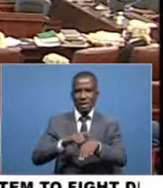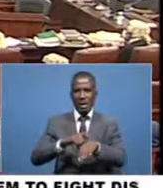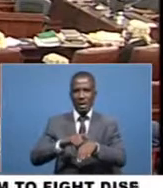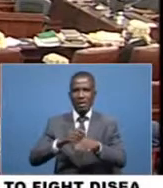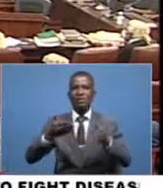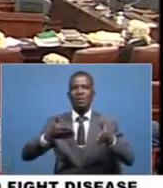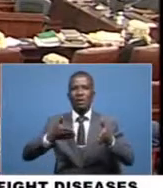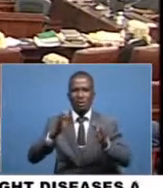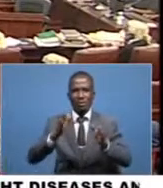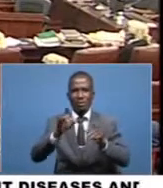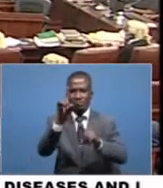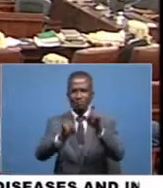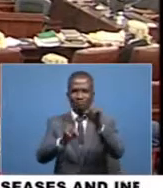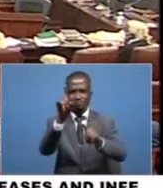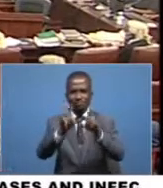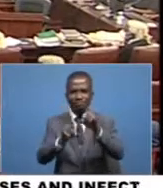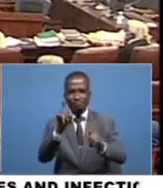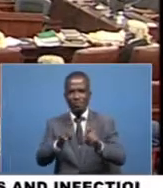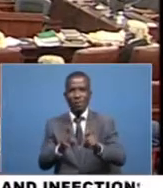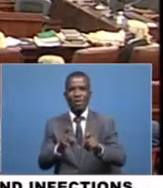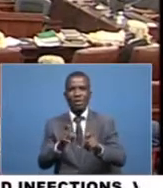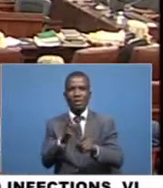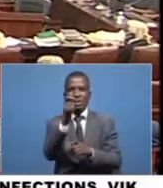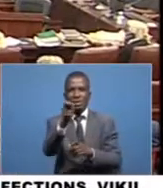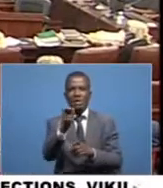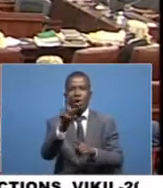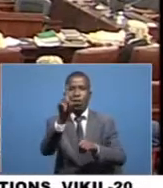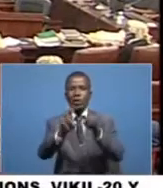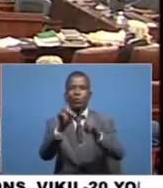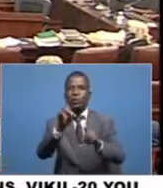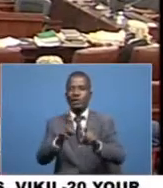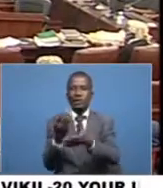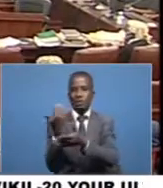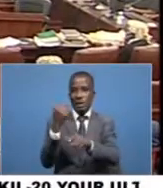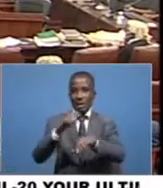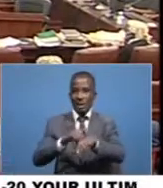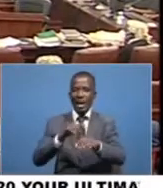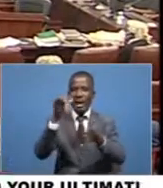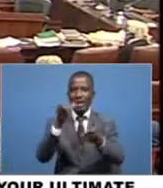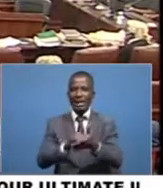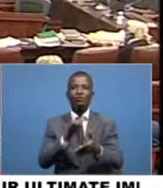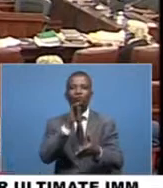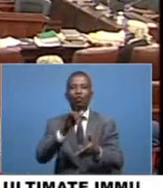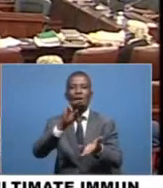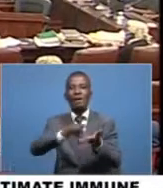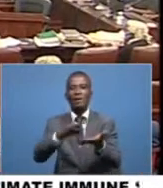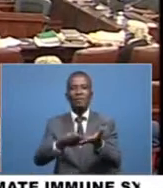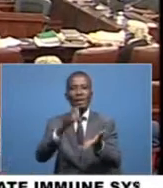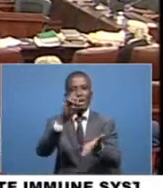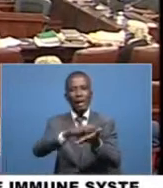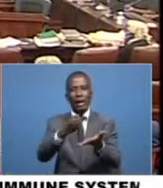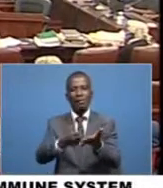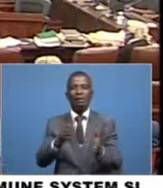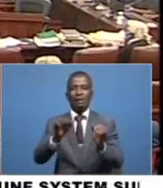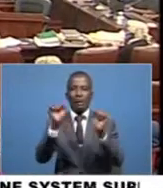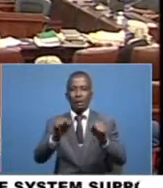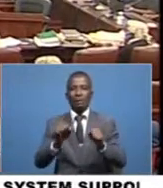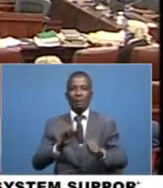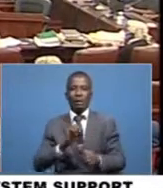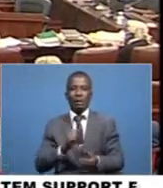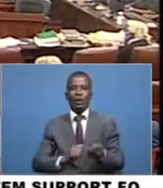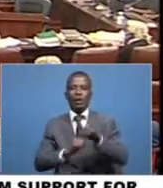to an interlocutory application to serve interrogatories. That affidavit is not evidence in this petition to enable us compare the